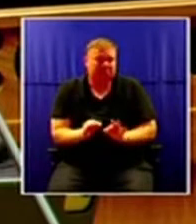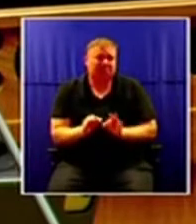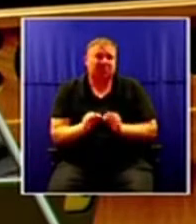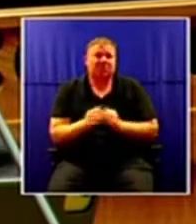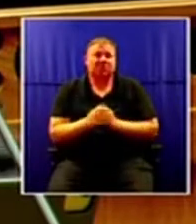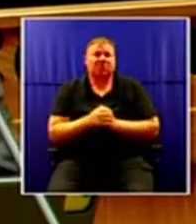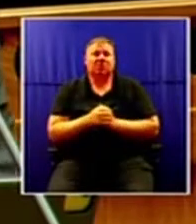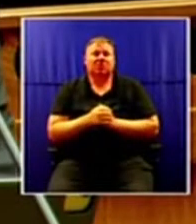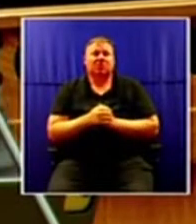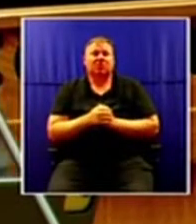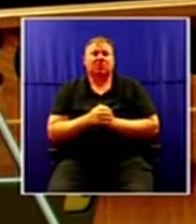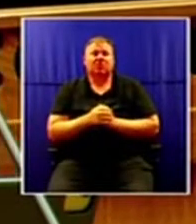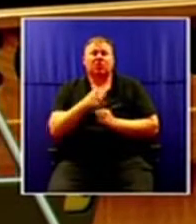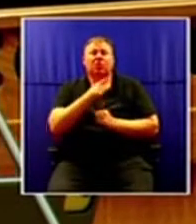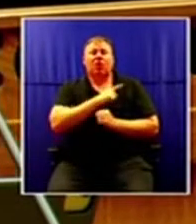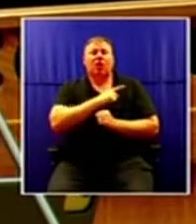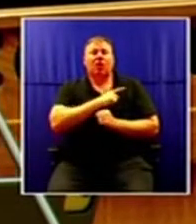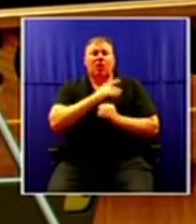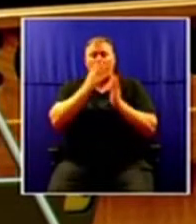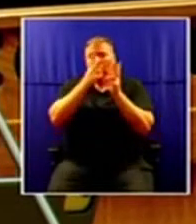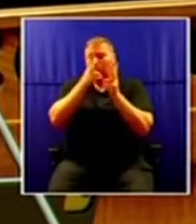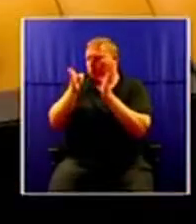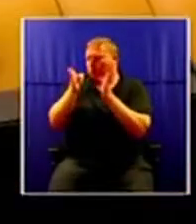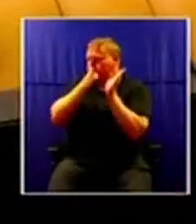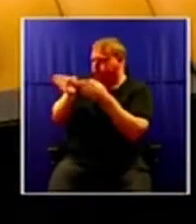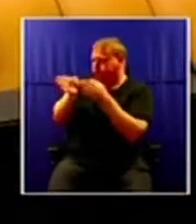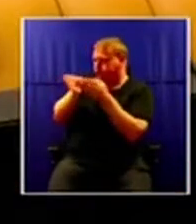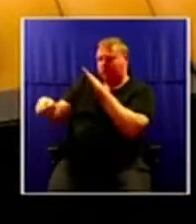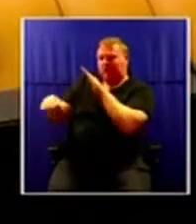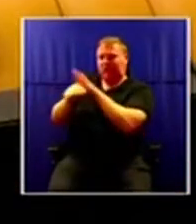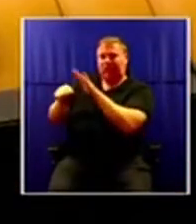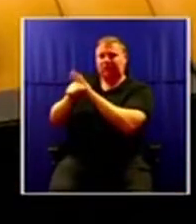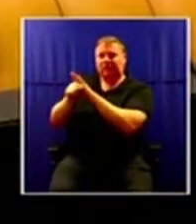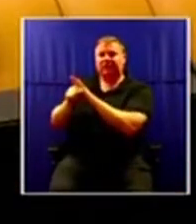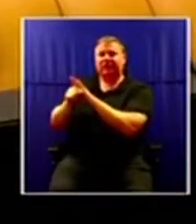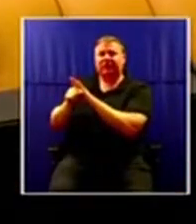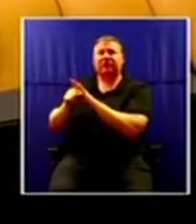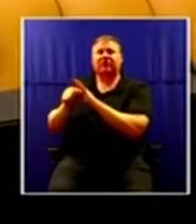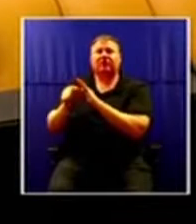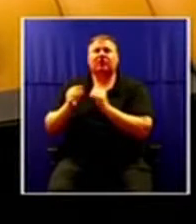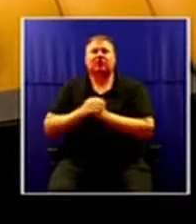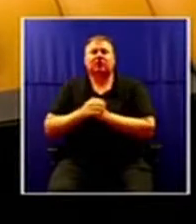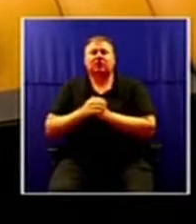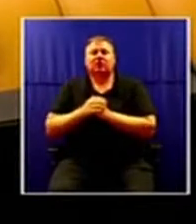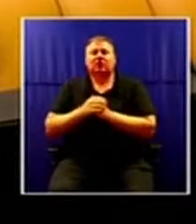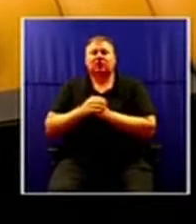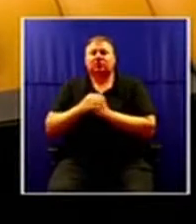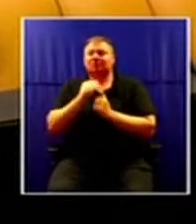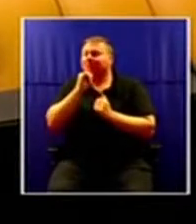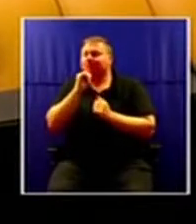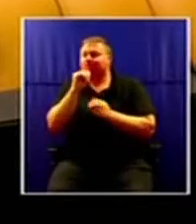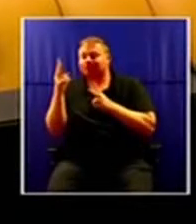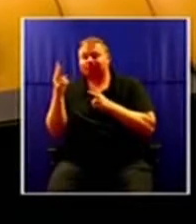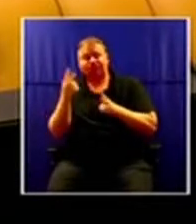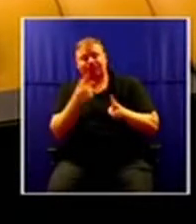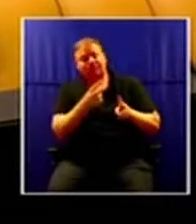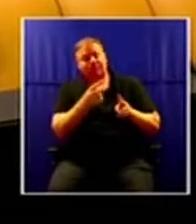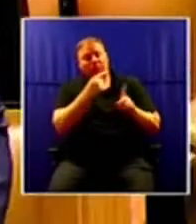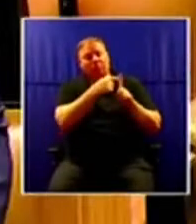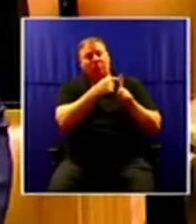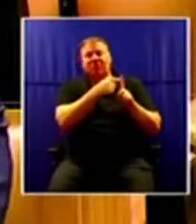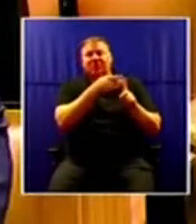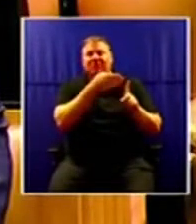they only look on the negative side of our balance sheet. They must also look on the positive side of our balance